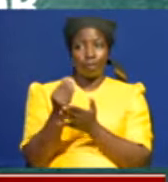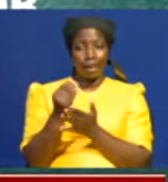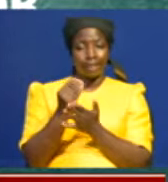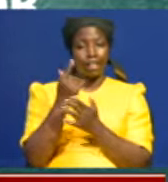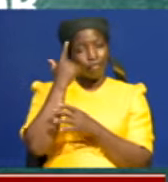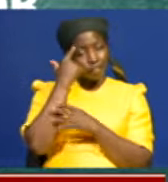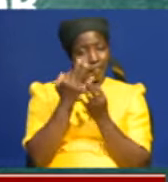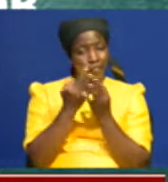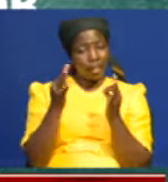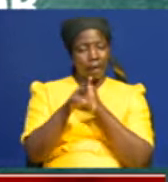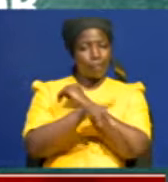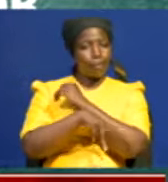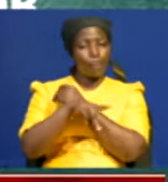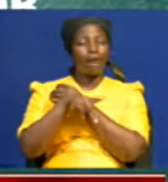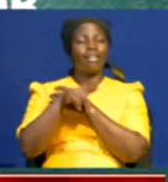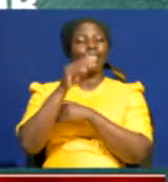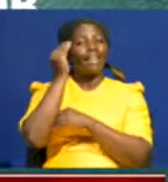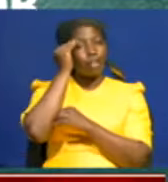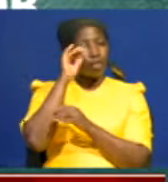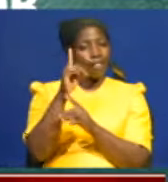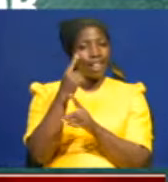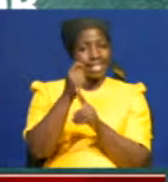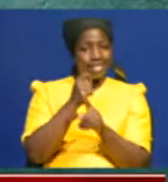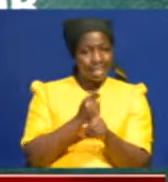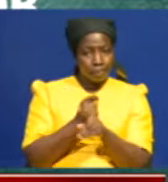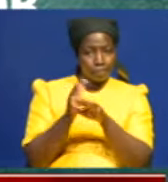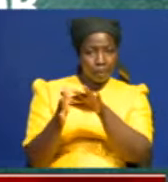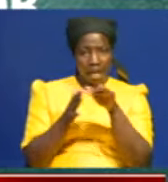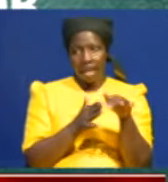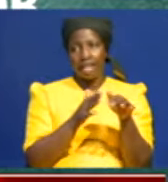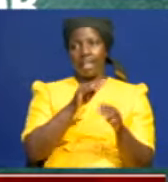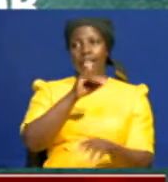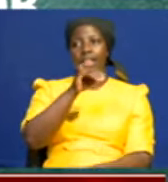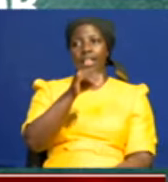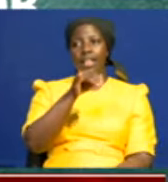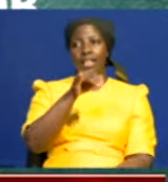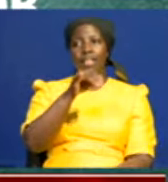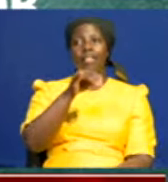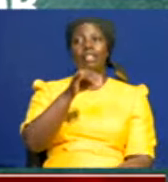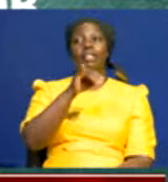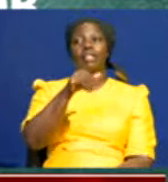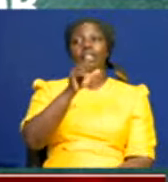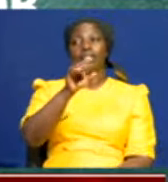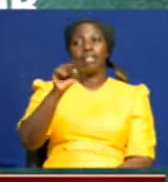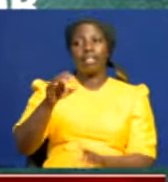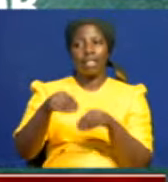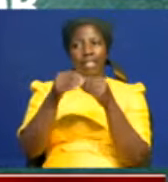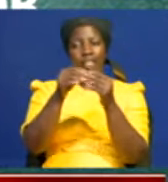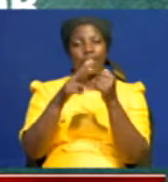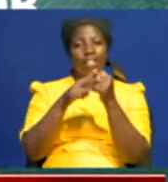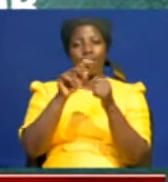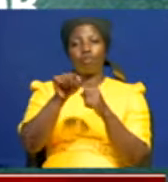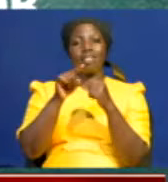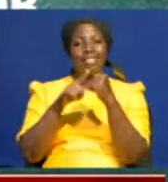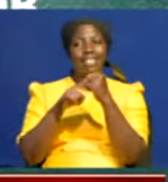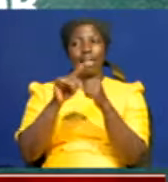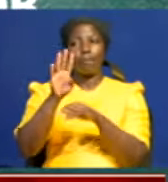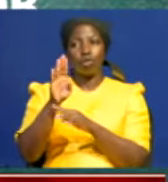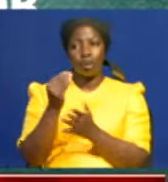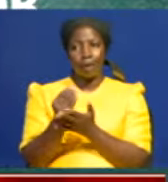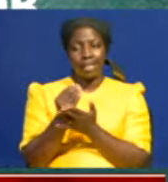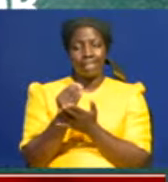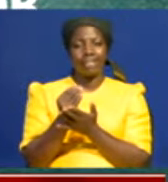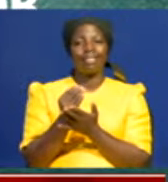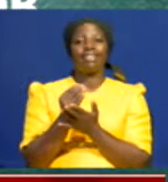primary education in the first term. In the meantime, the State Department for Basic Education has been allocated 7.6 billion shillings as capitation